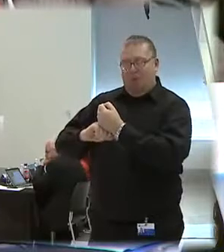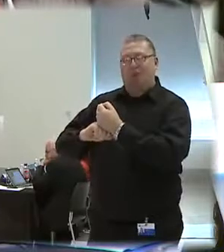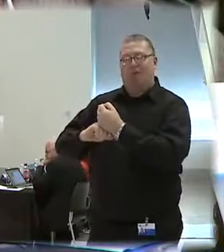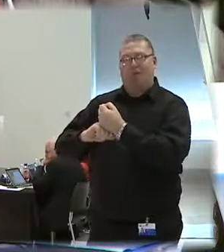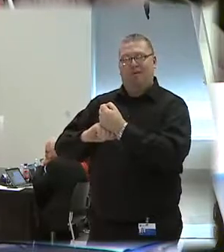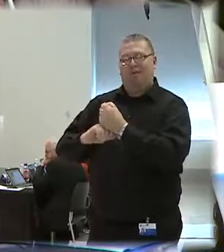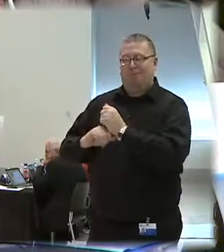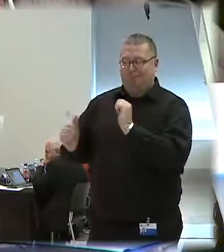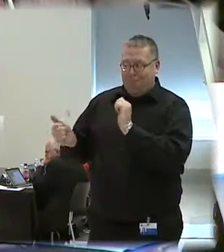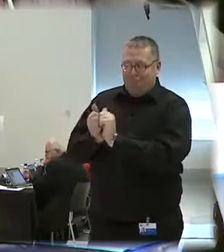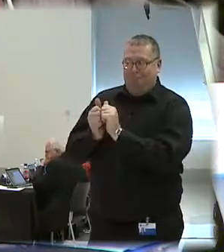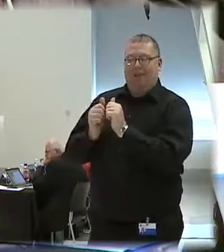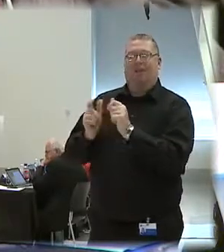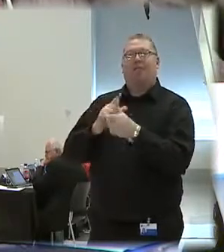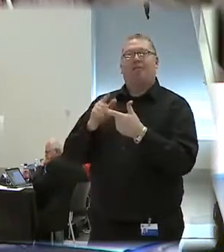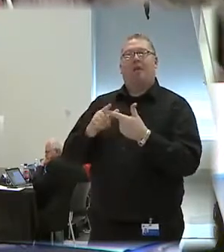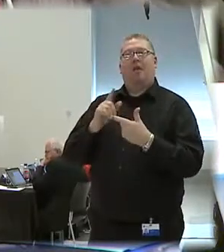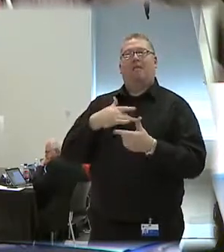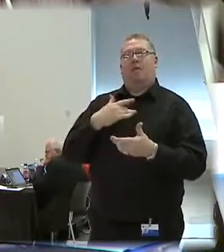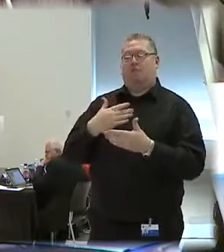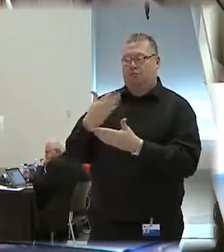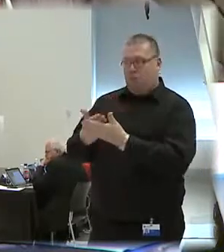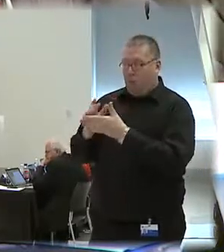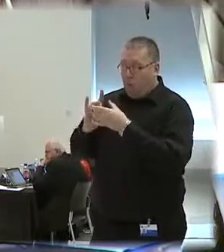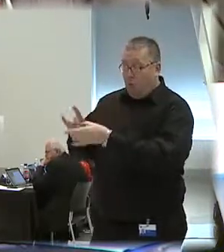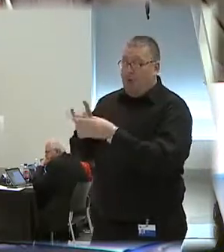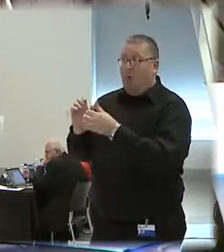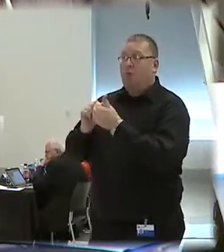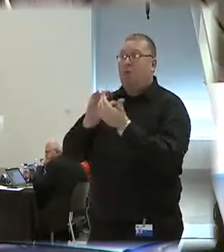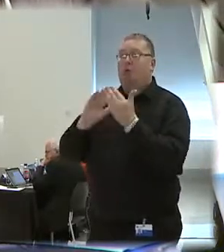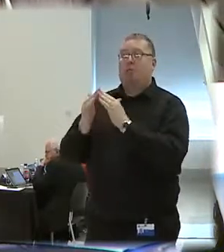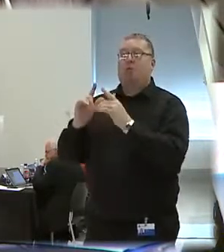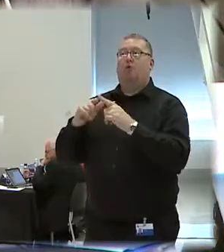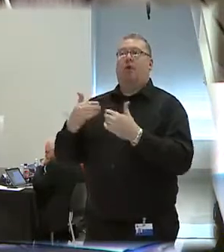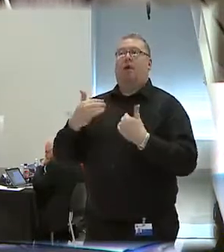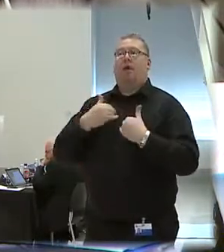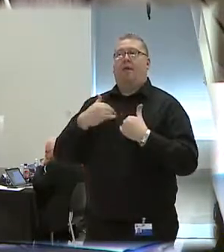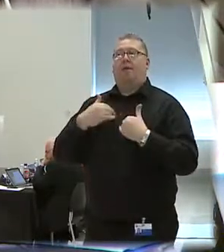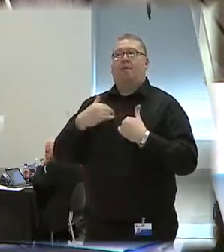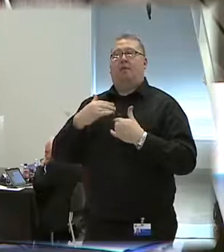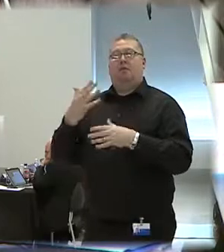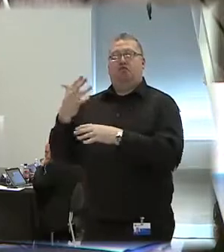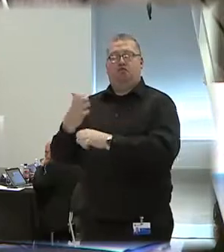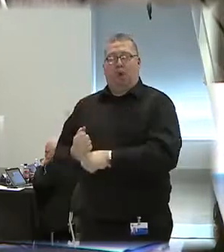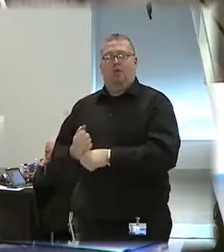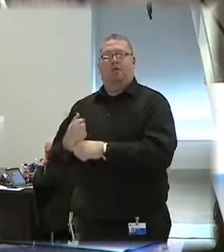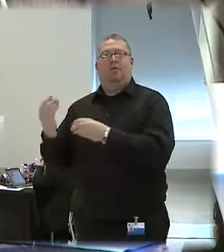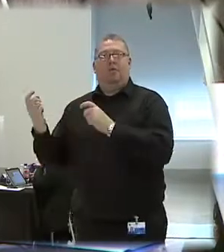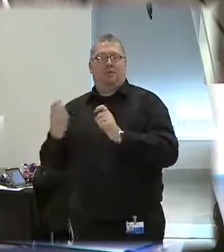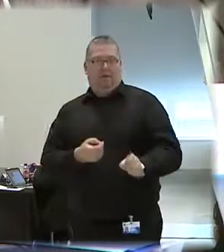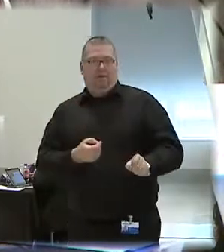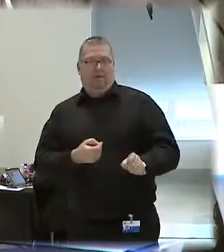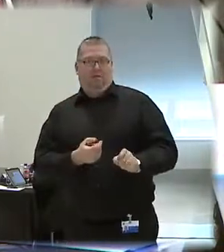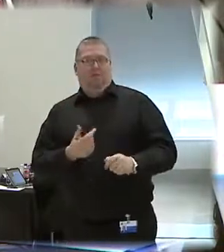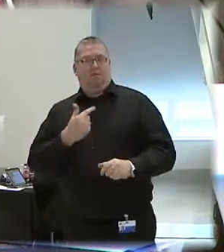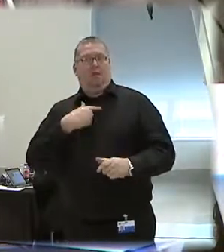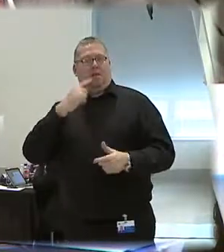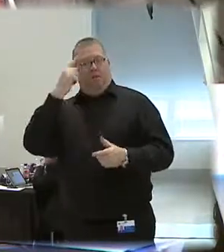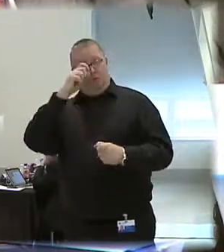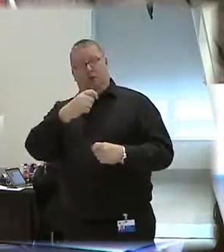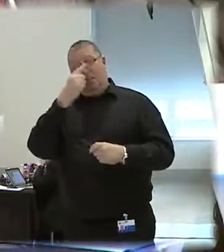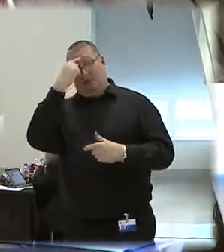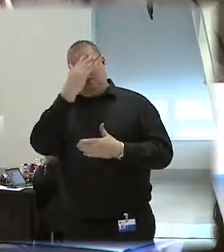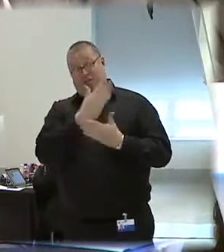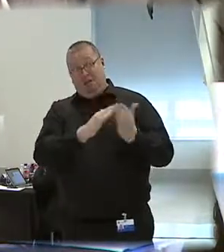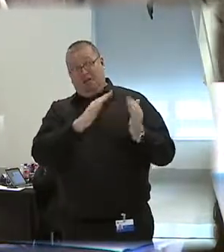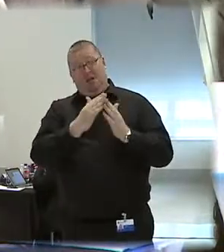and that it has to get close to the community in order to get a mandate for trust. I think you can think of some of